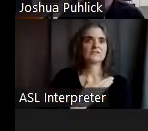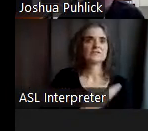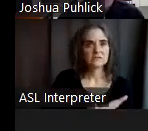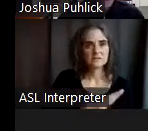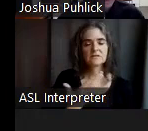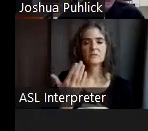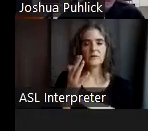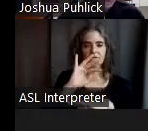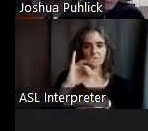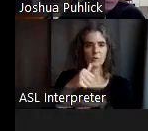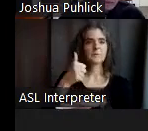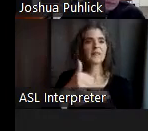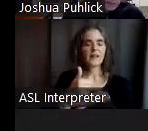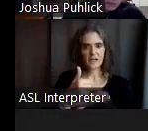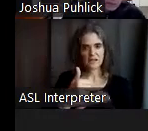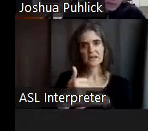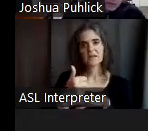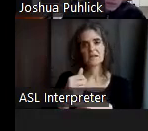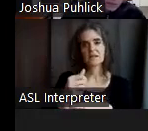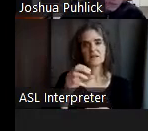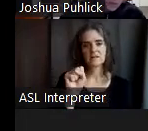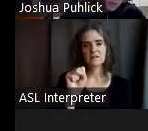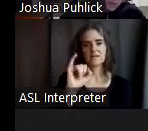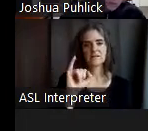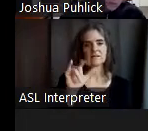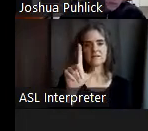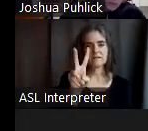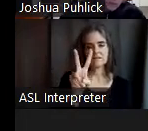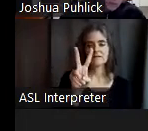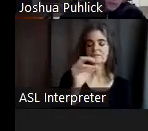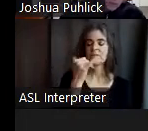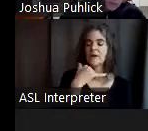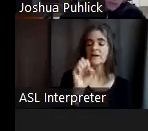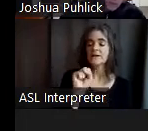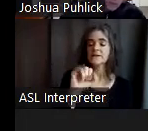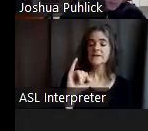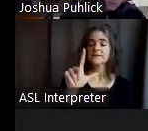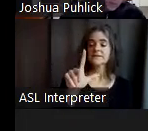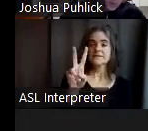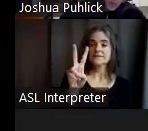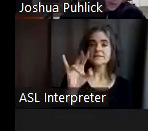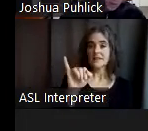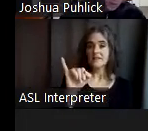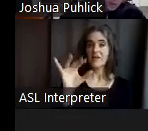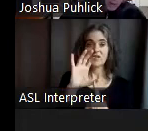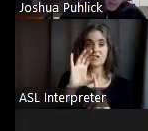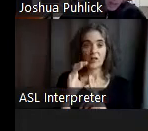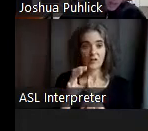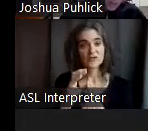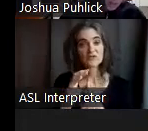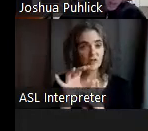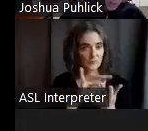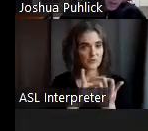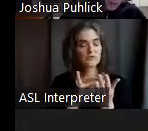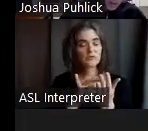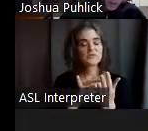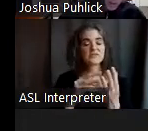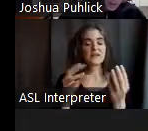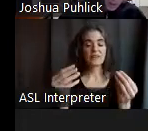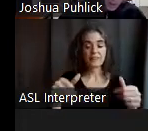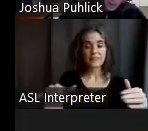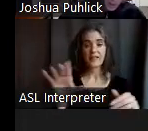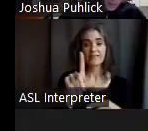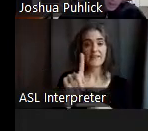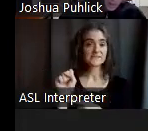formulating these silvicultural prescriptions, but you know, thinking about on the landscape where